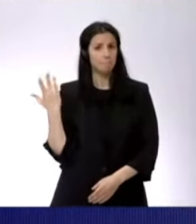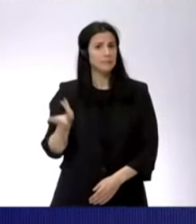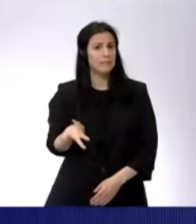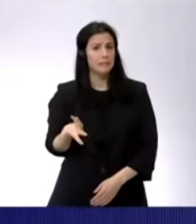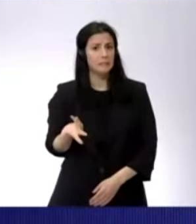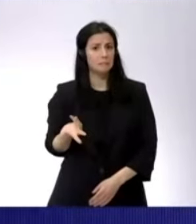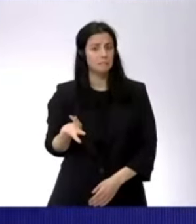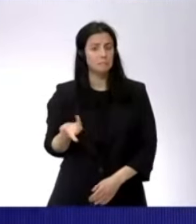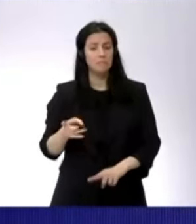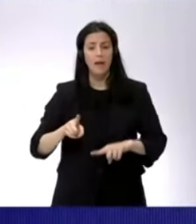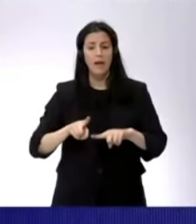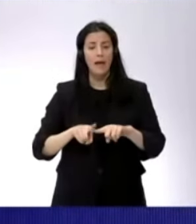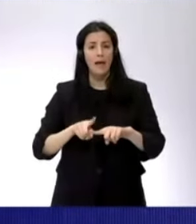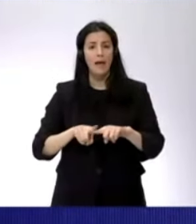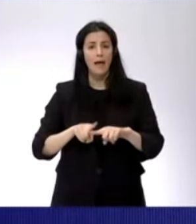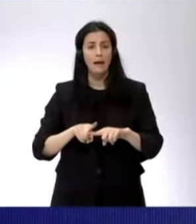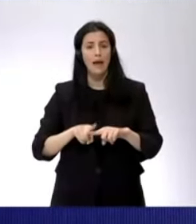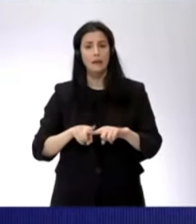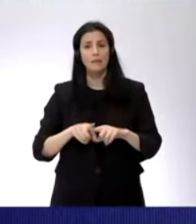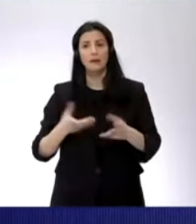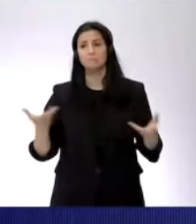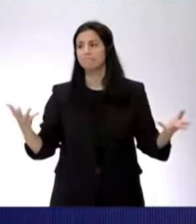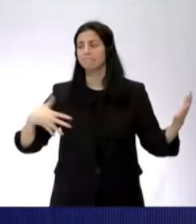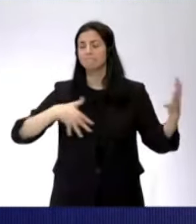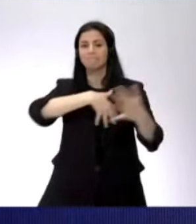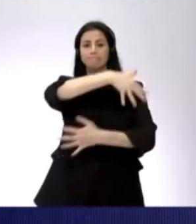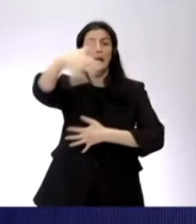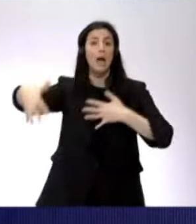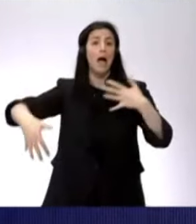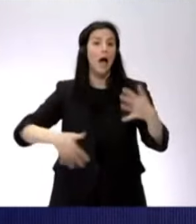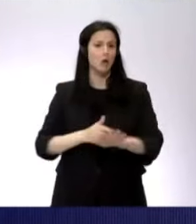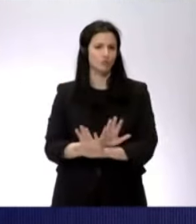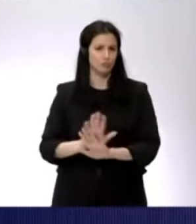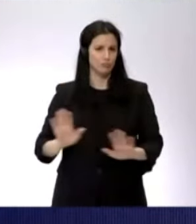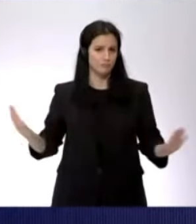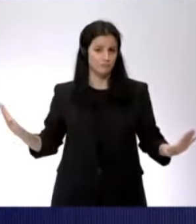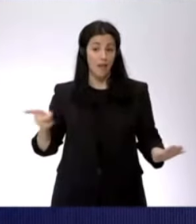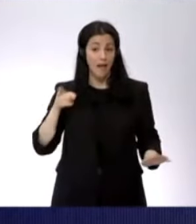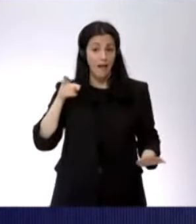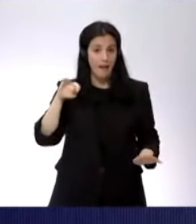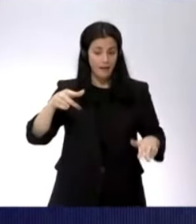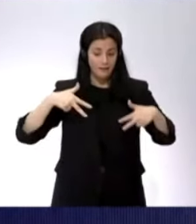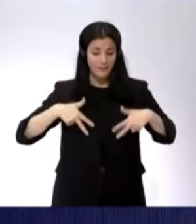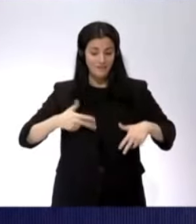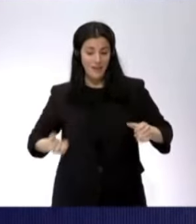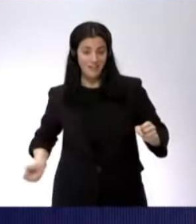But under your leadership, Greece is now an economic frontrunner.